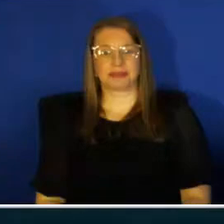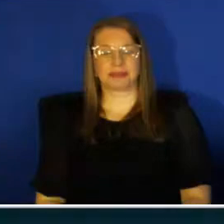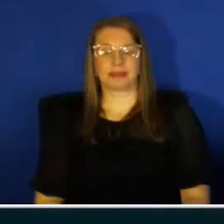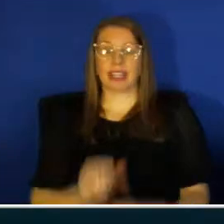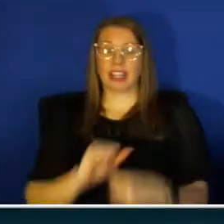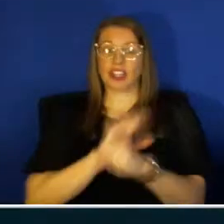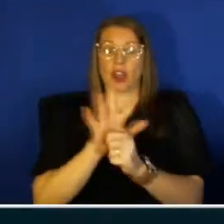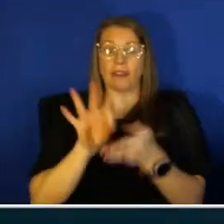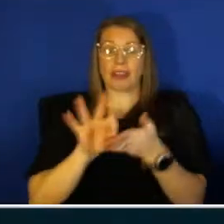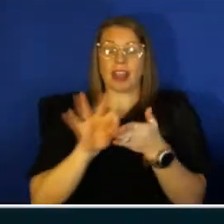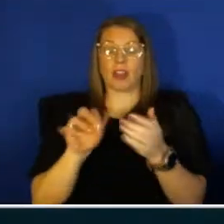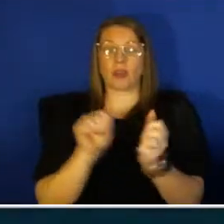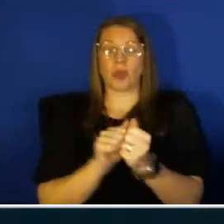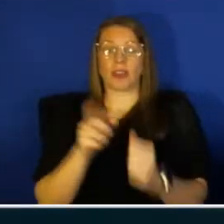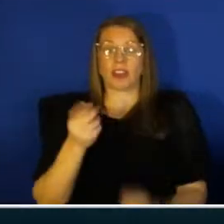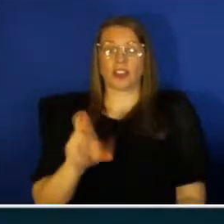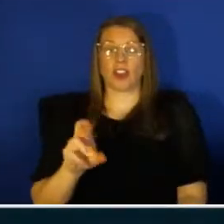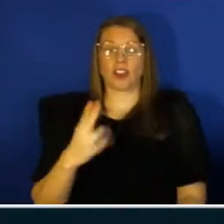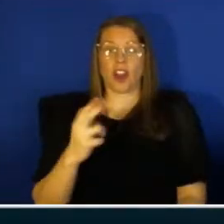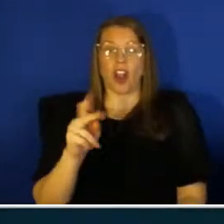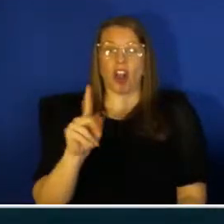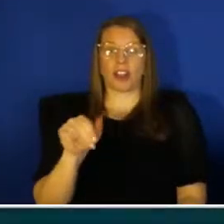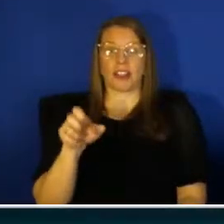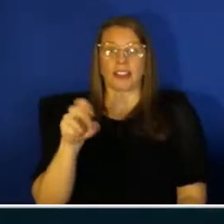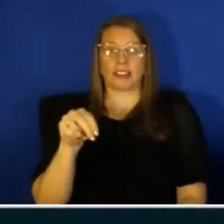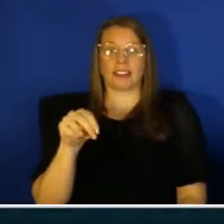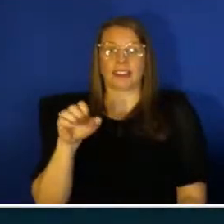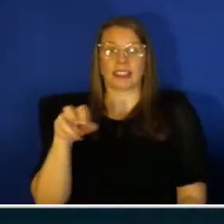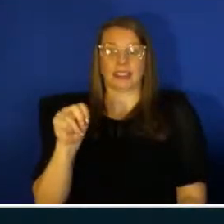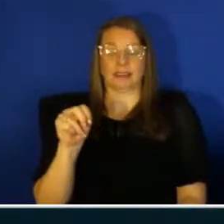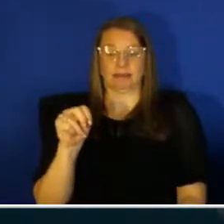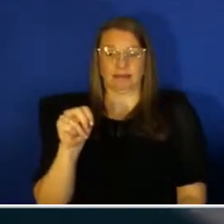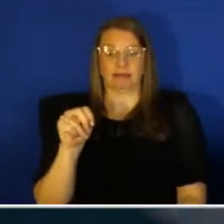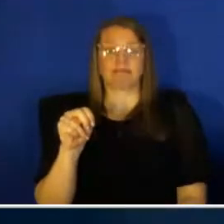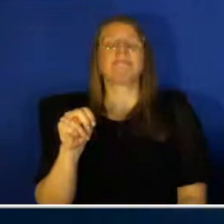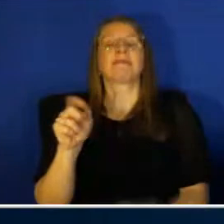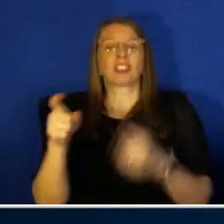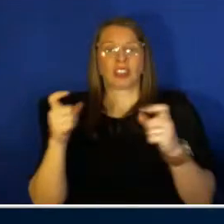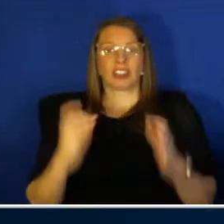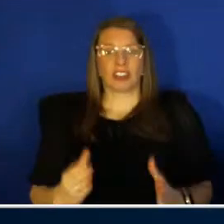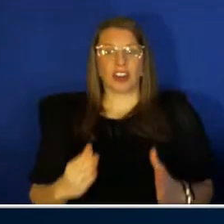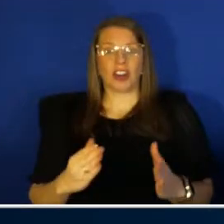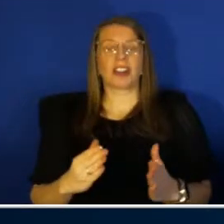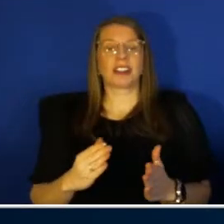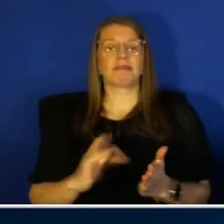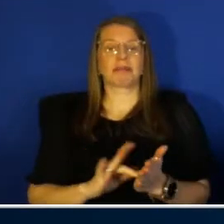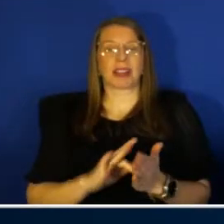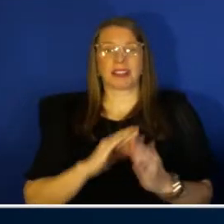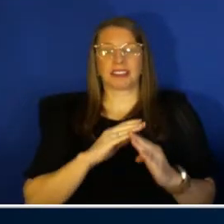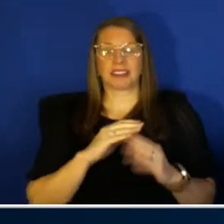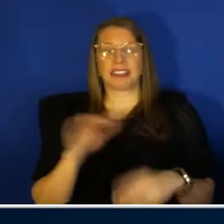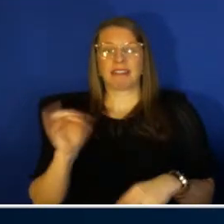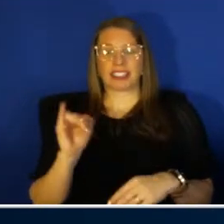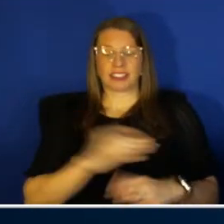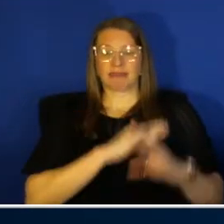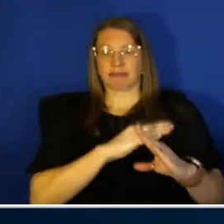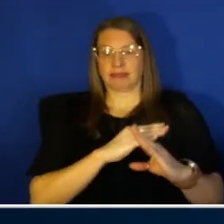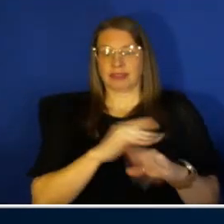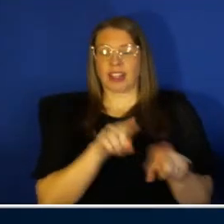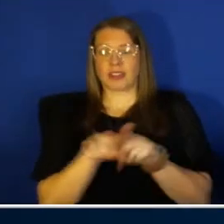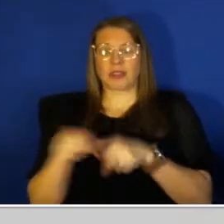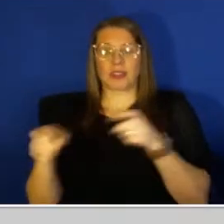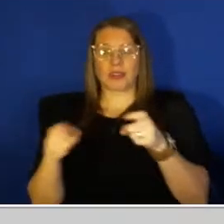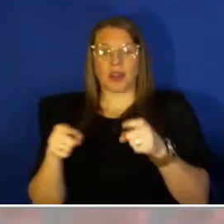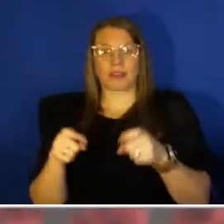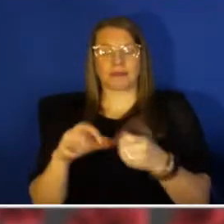count with Dr. Dana Hawkinson, Medical Director of Infection Prevention and Control. Good morning. Hi. Happy Monday. How are you? Good morning. I'm good. Good. Yeah, right now we